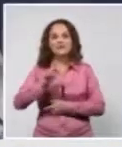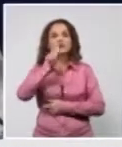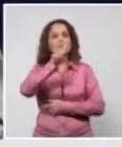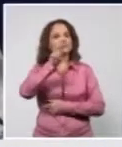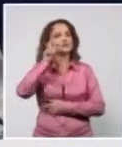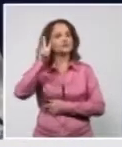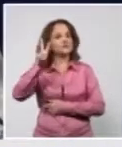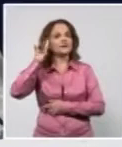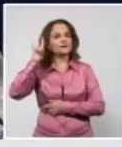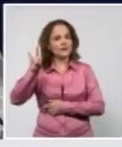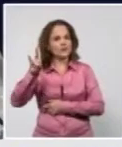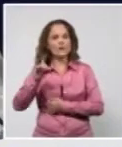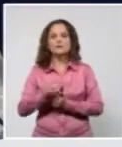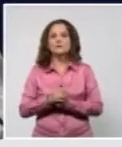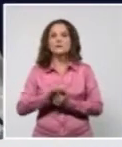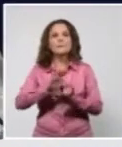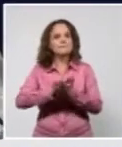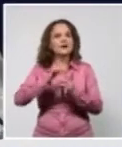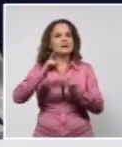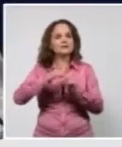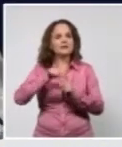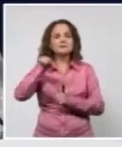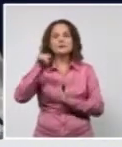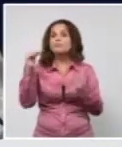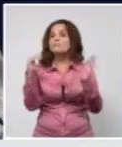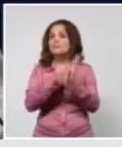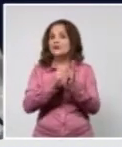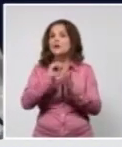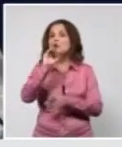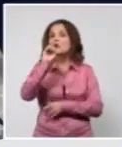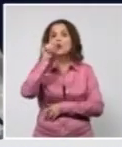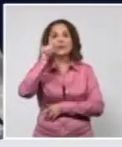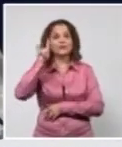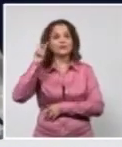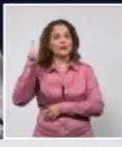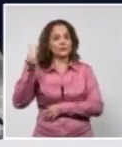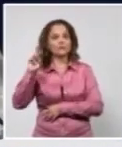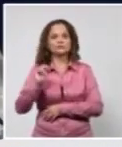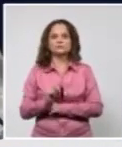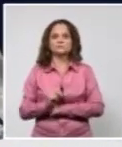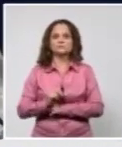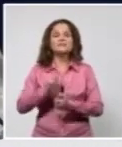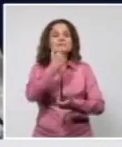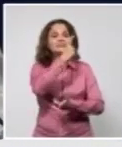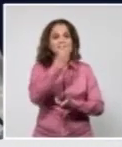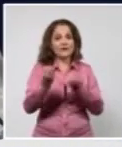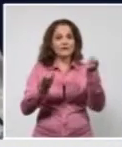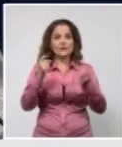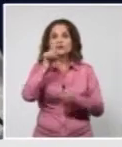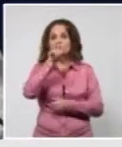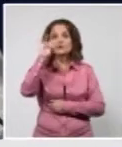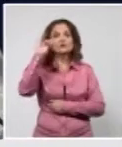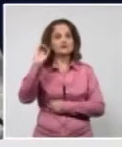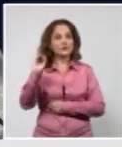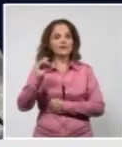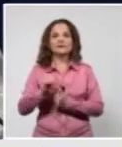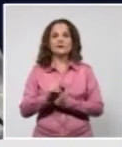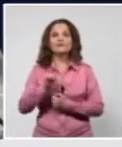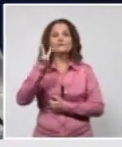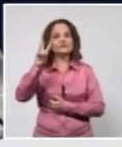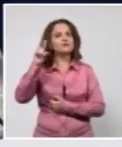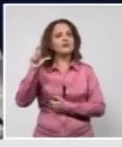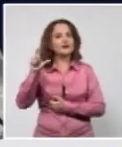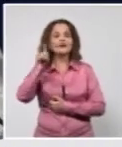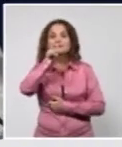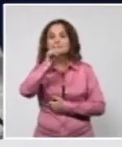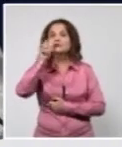Cienfuegos 170, Villa Clara 132, Santi Spiritus 260,